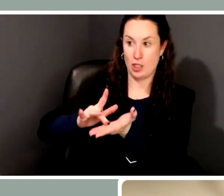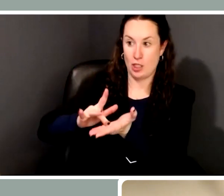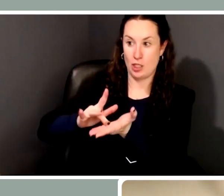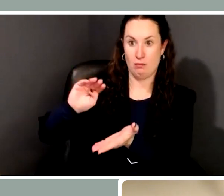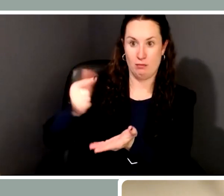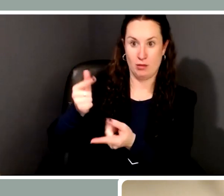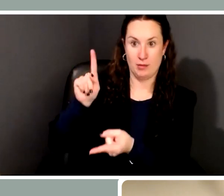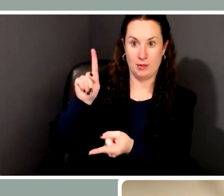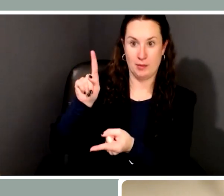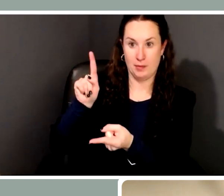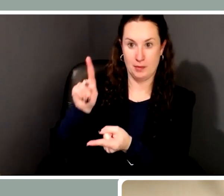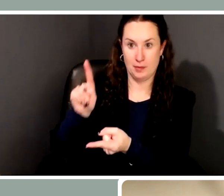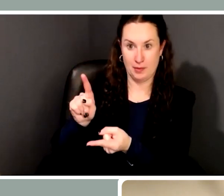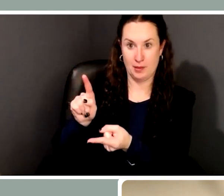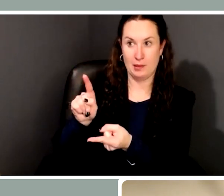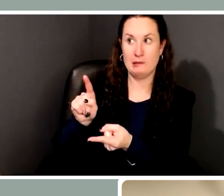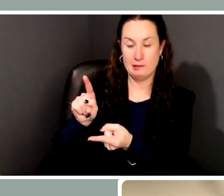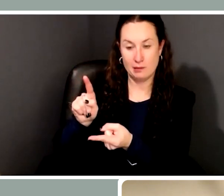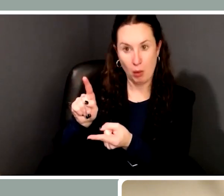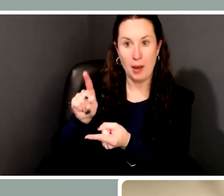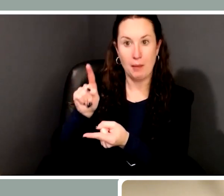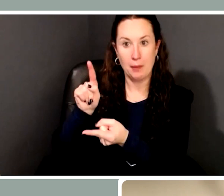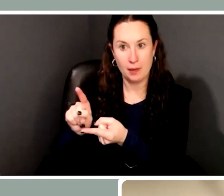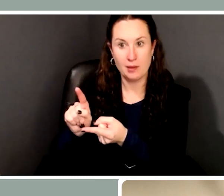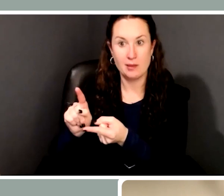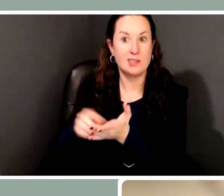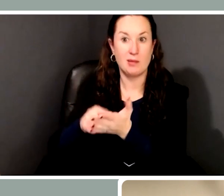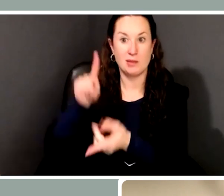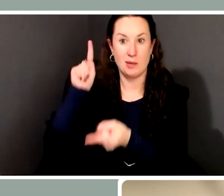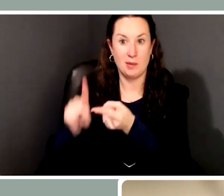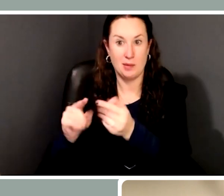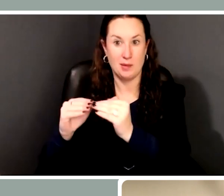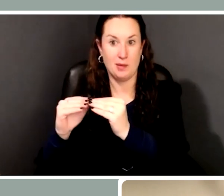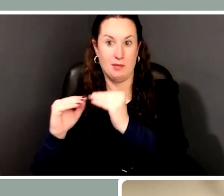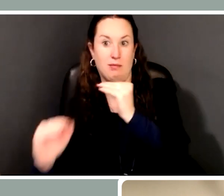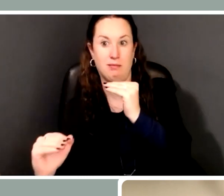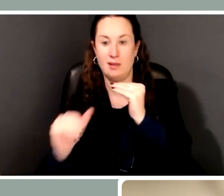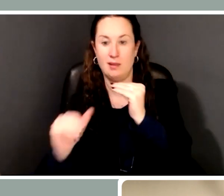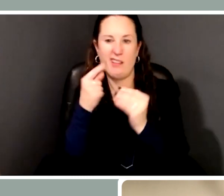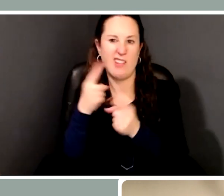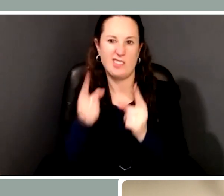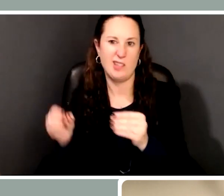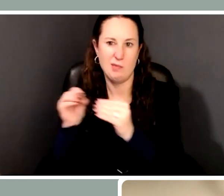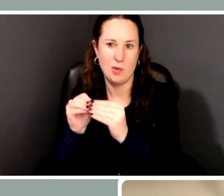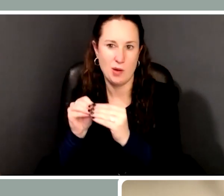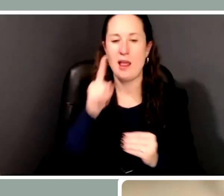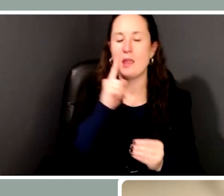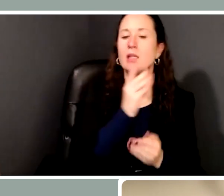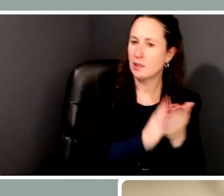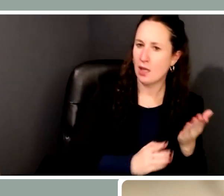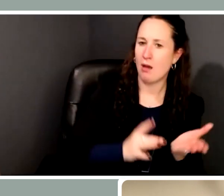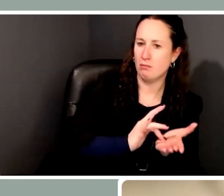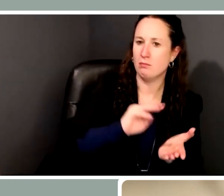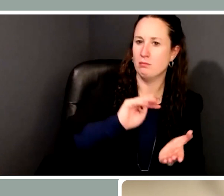you're below the dose where it's effective. But I think for many drugs, we think that we can reduce the dose at least some